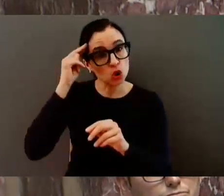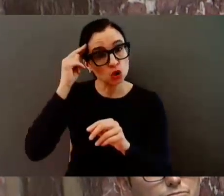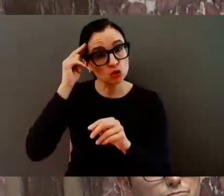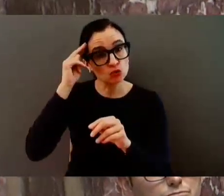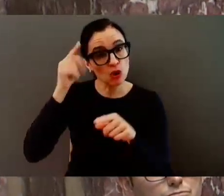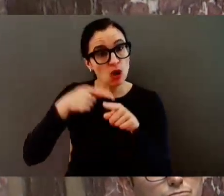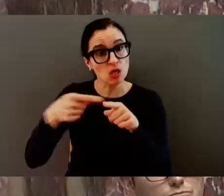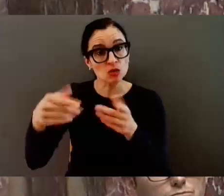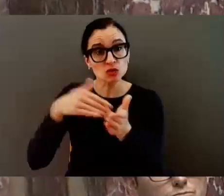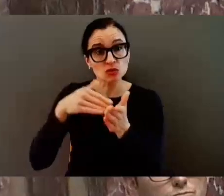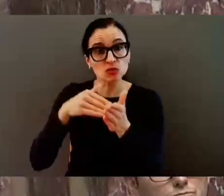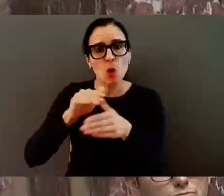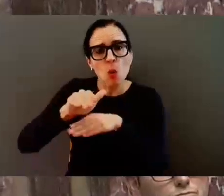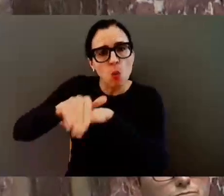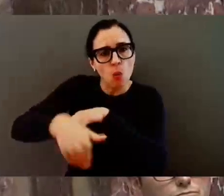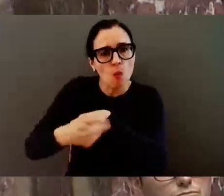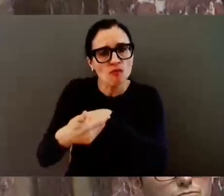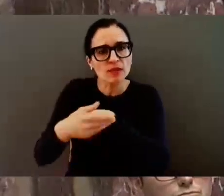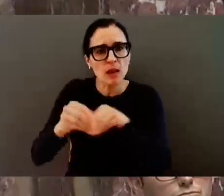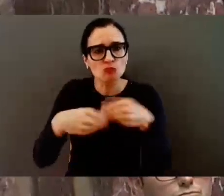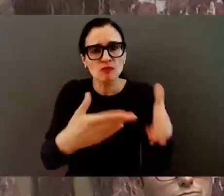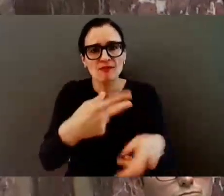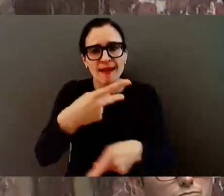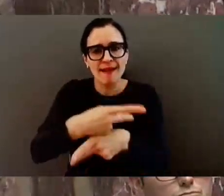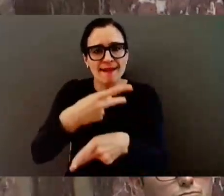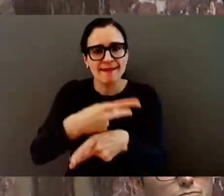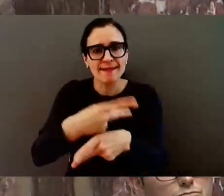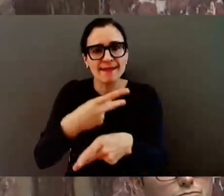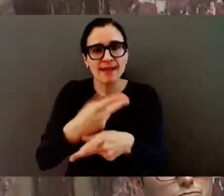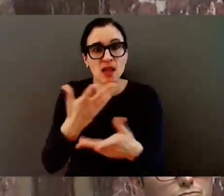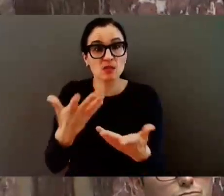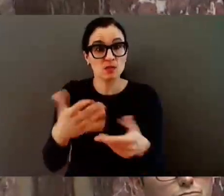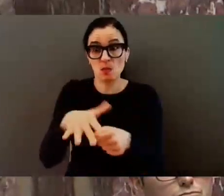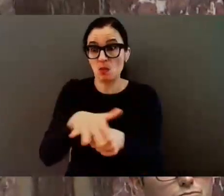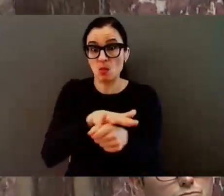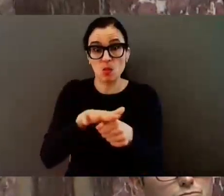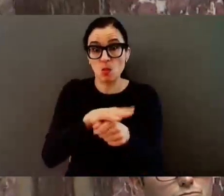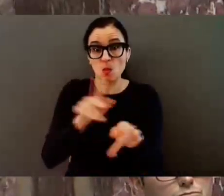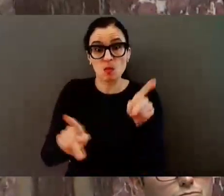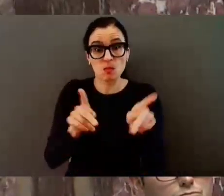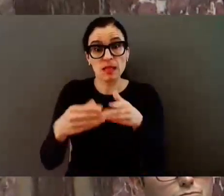Local leadership has the funding, has a willing,